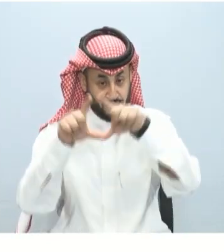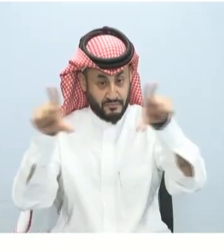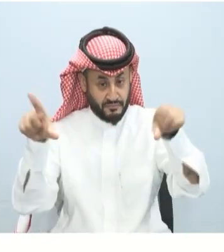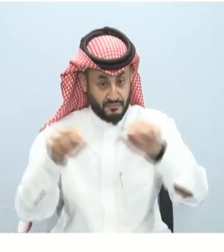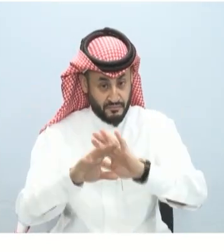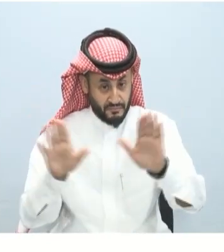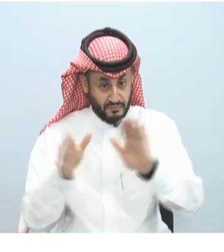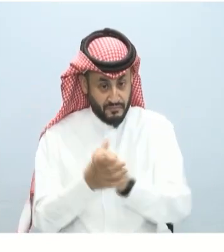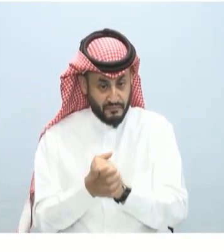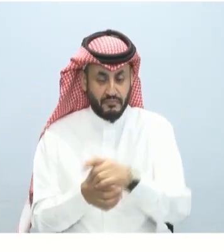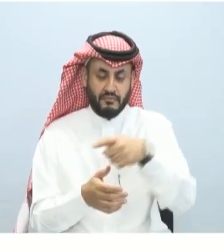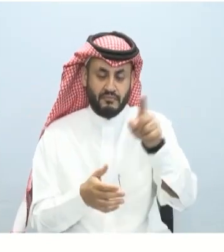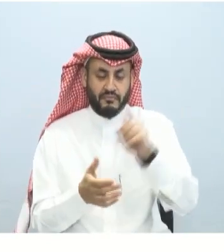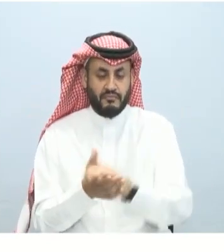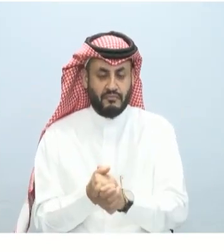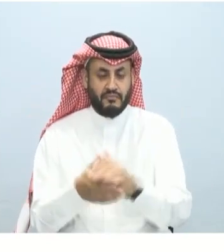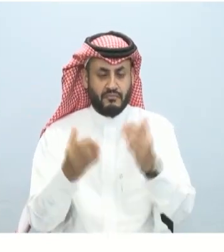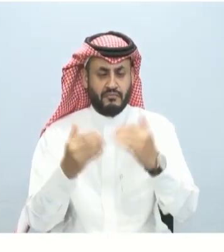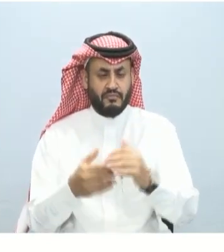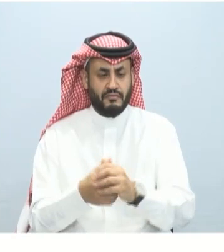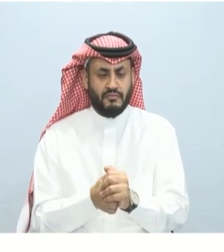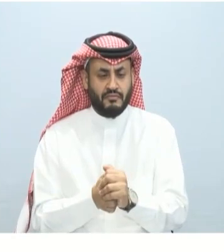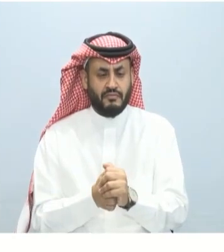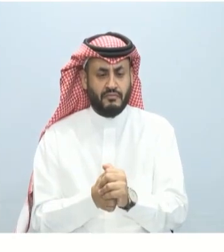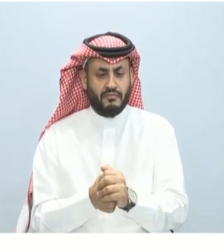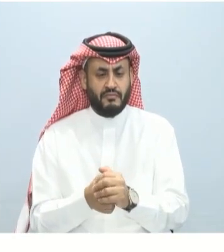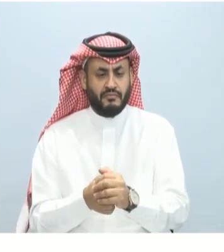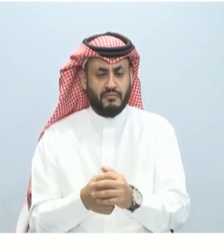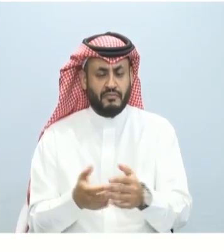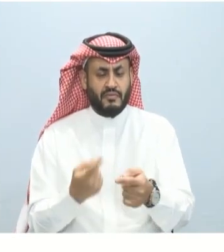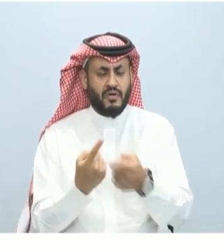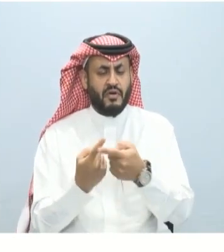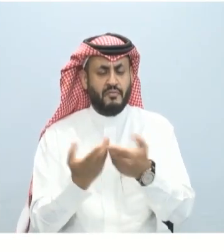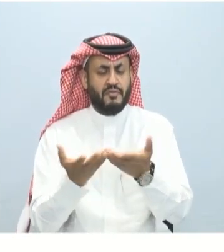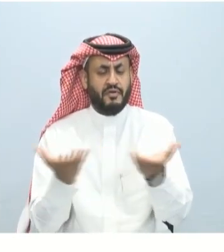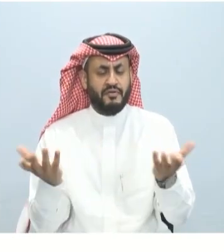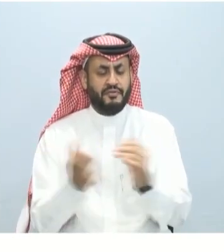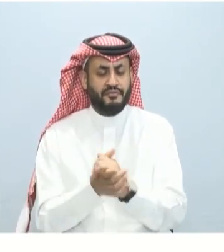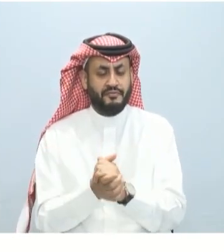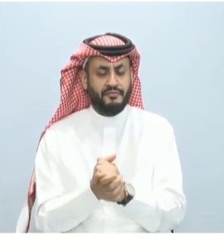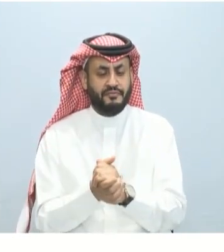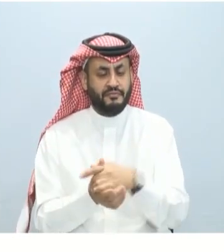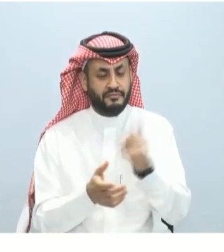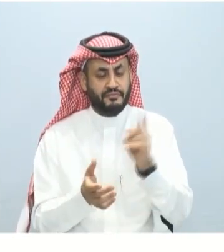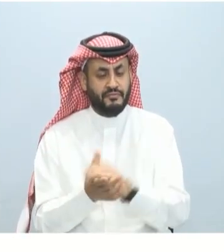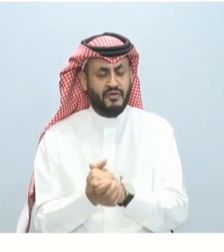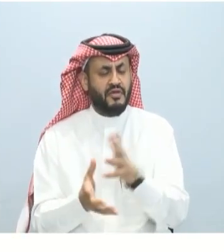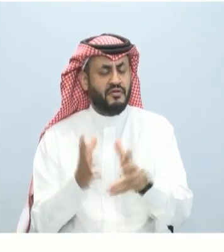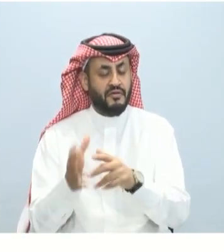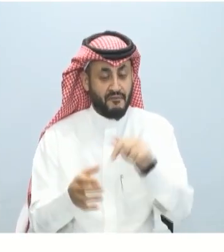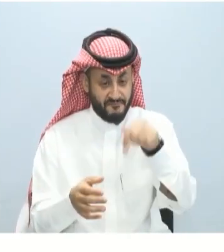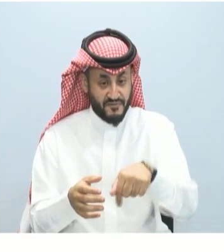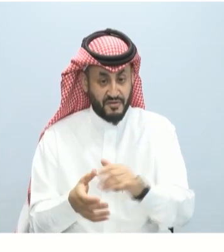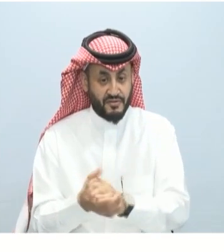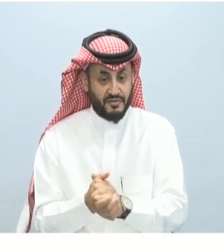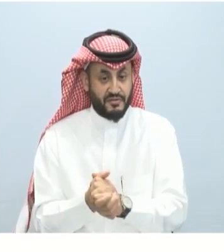I write the title? And how about the indentation at the very beginning of my essay? The ideas. Did I